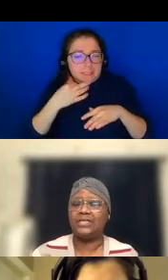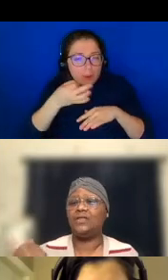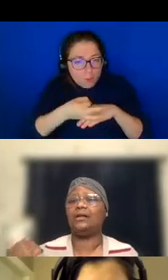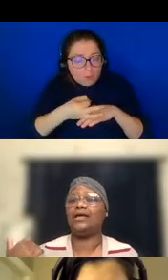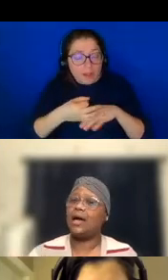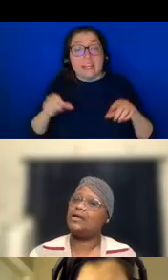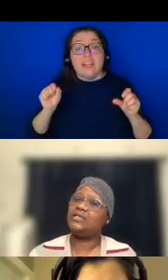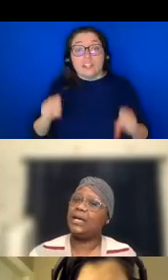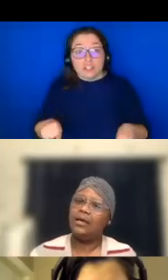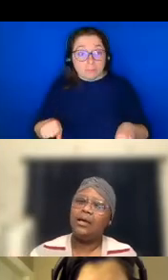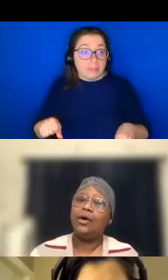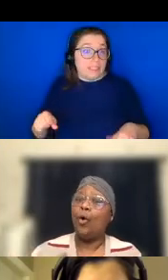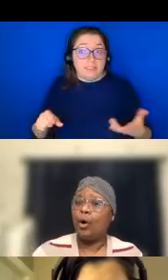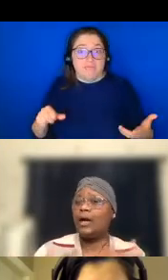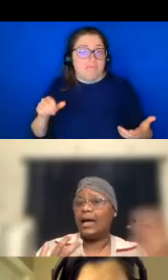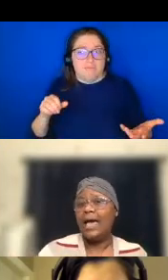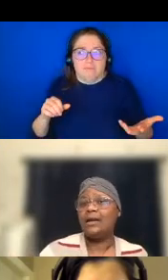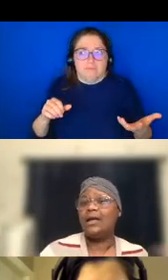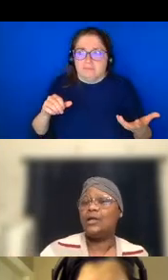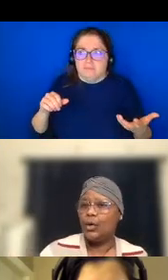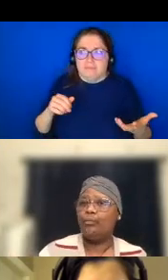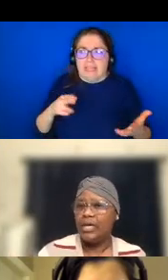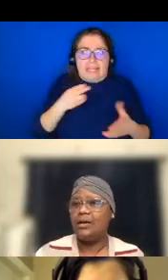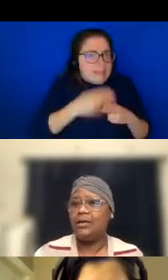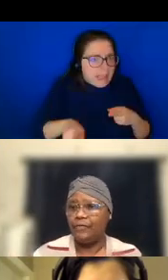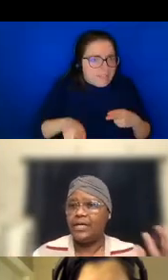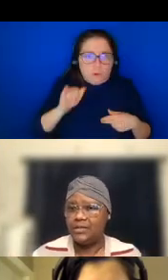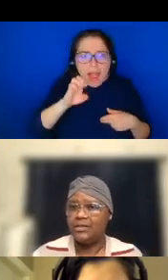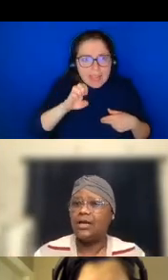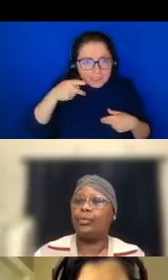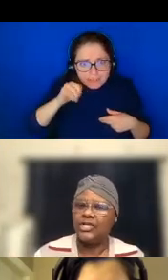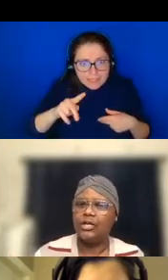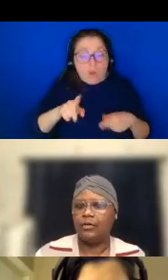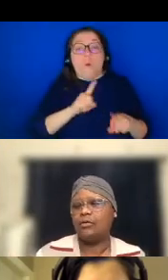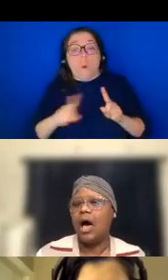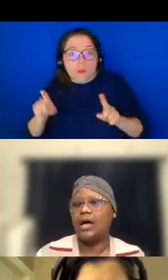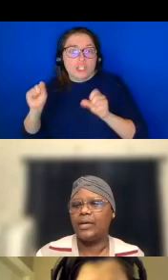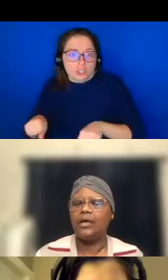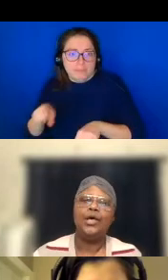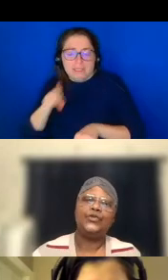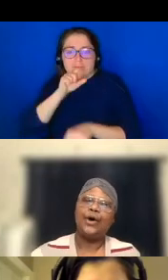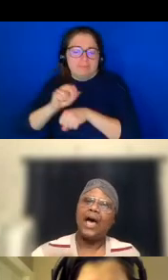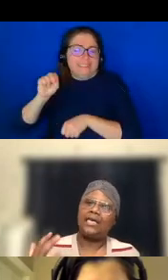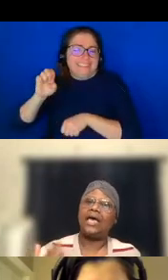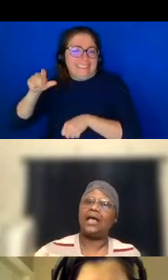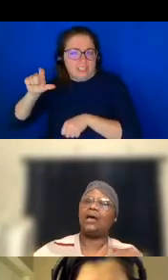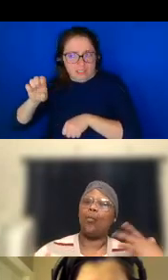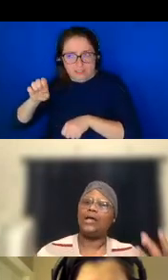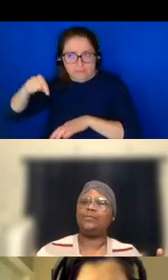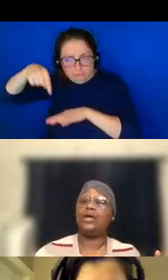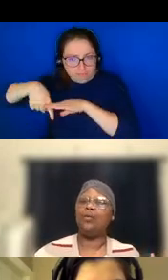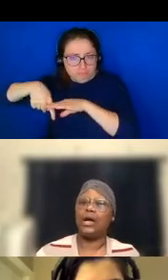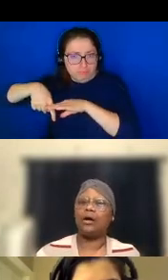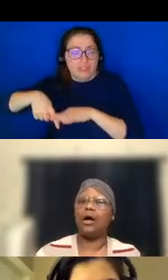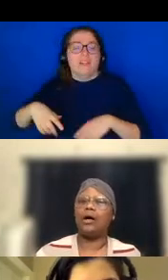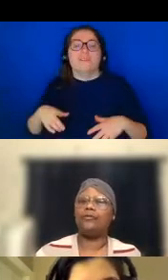from something like an ice pick, or again, it could be this decompression thoracotomy. So again, I want to